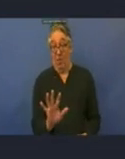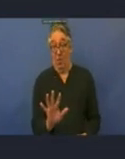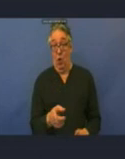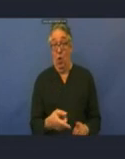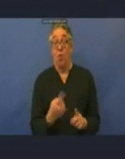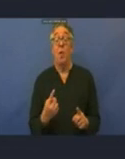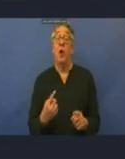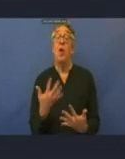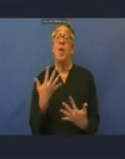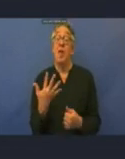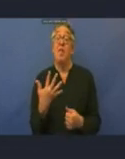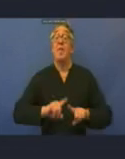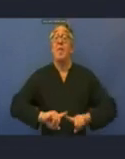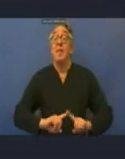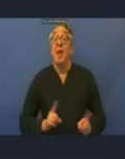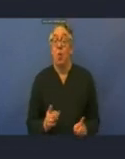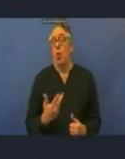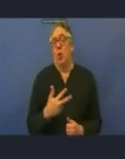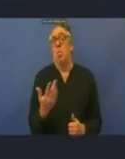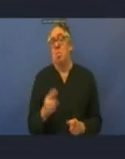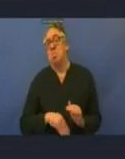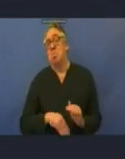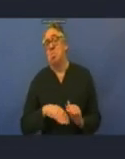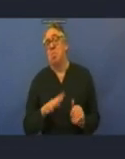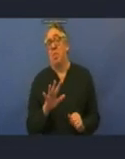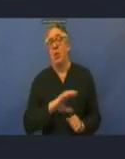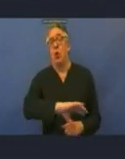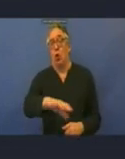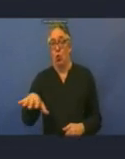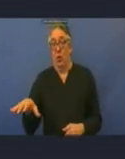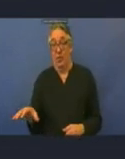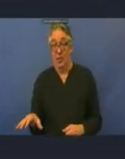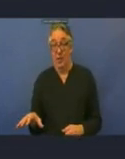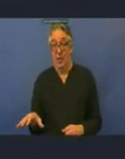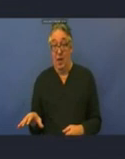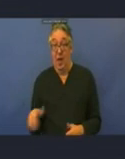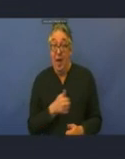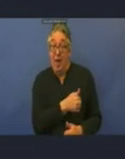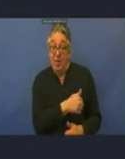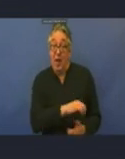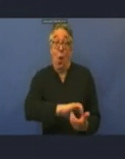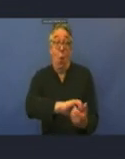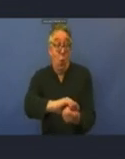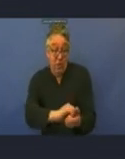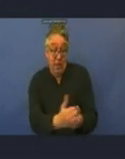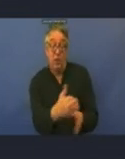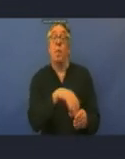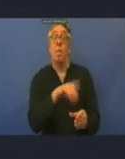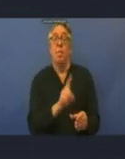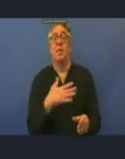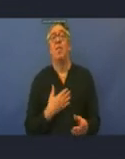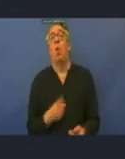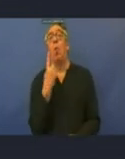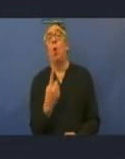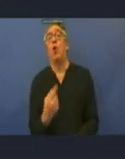countries. And the event must take place in the countries of each organization. The support for